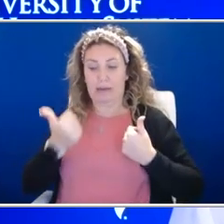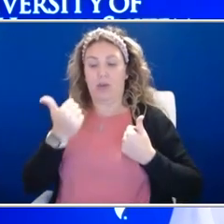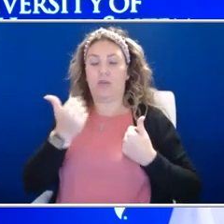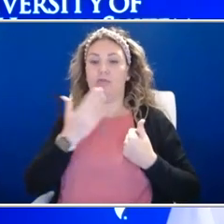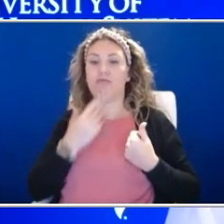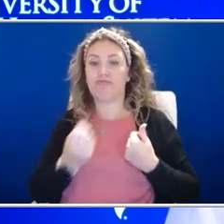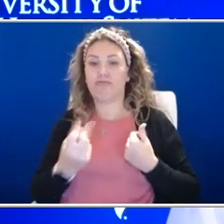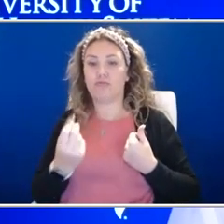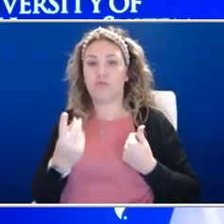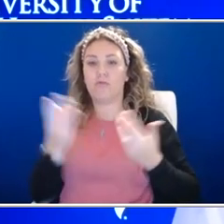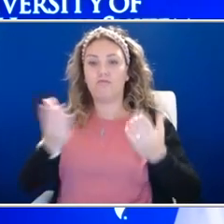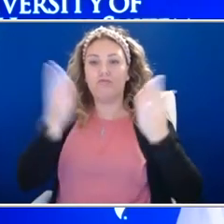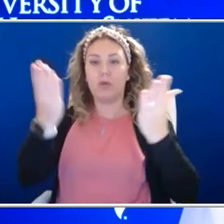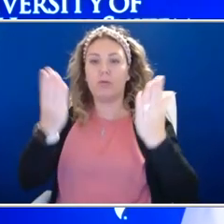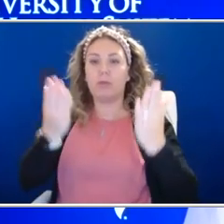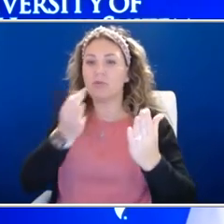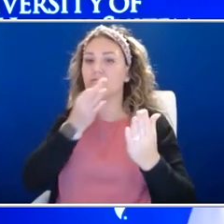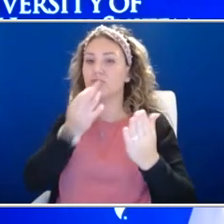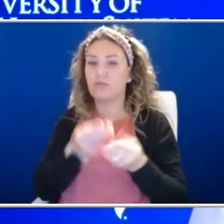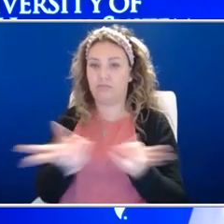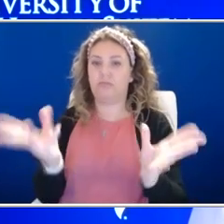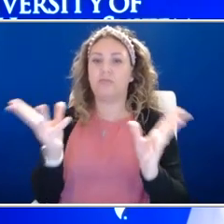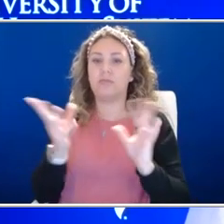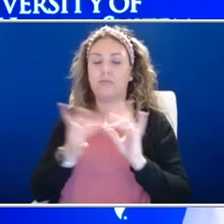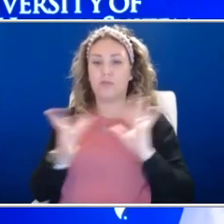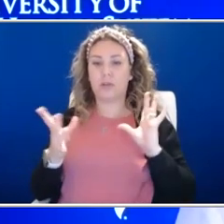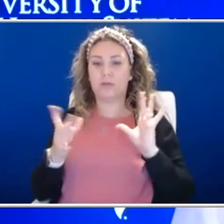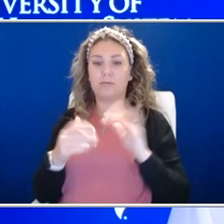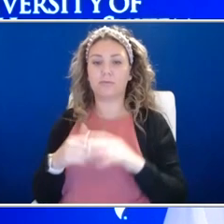as well. And also, if you